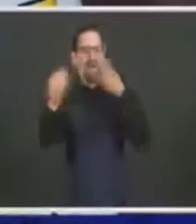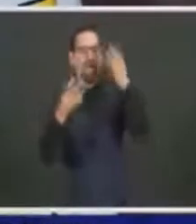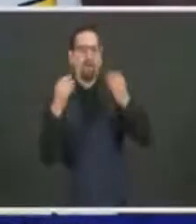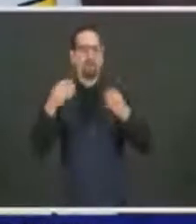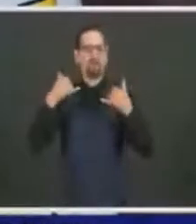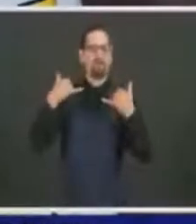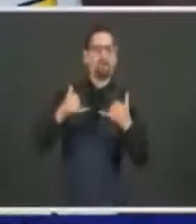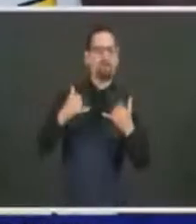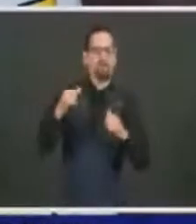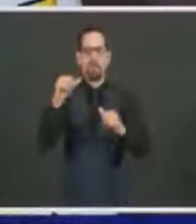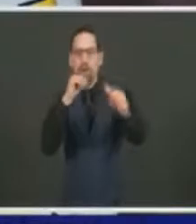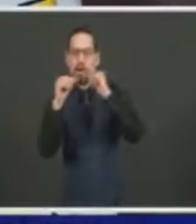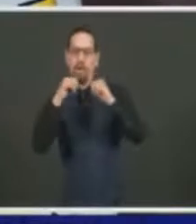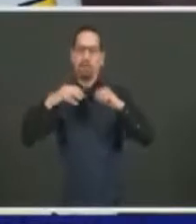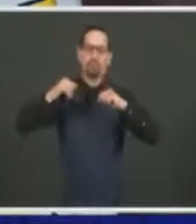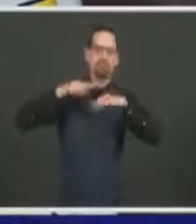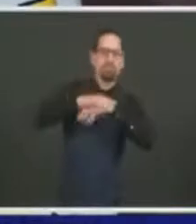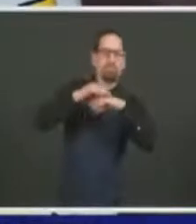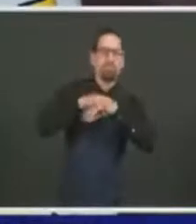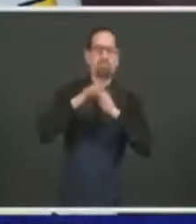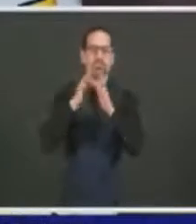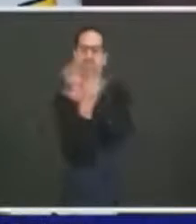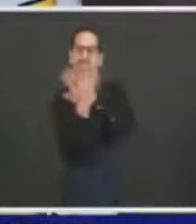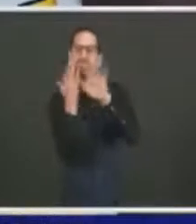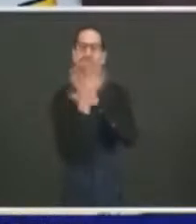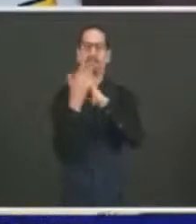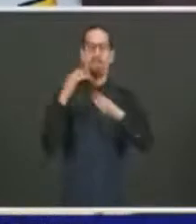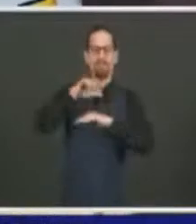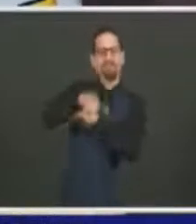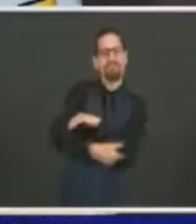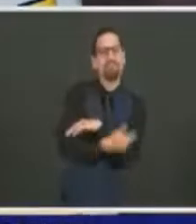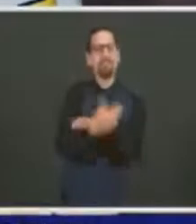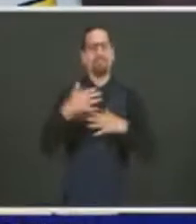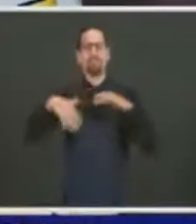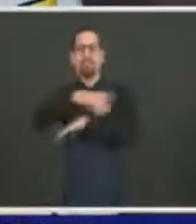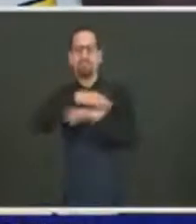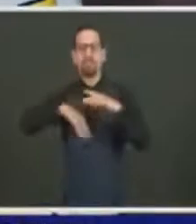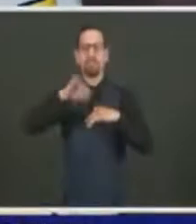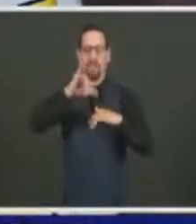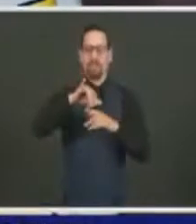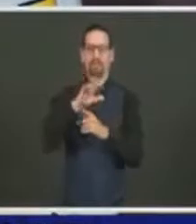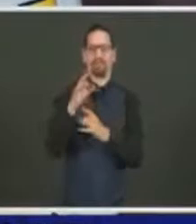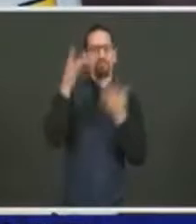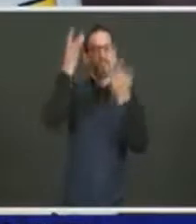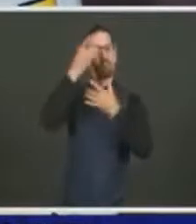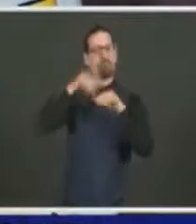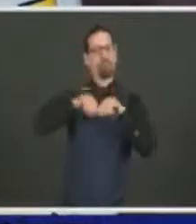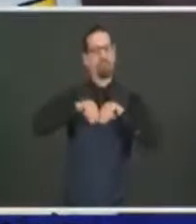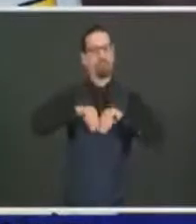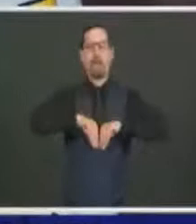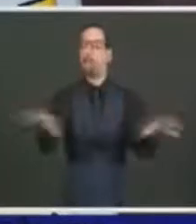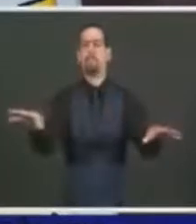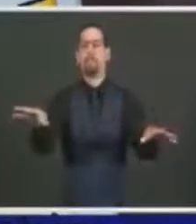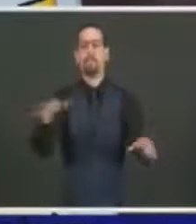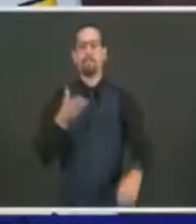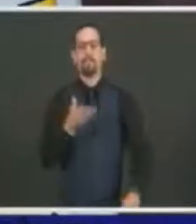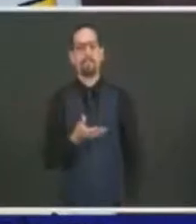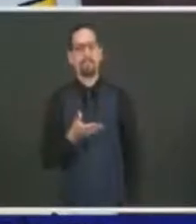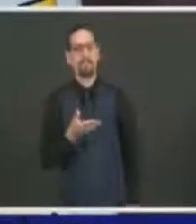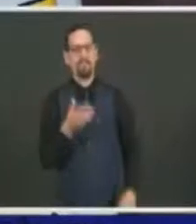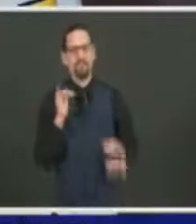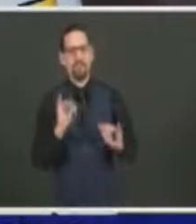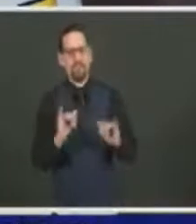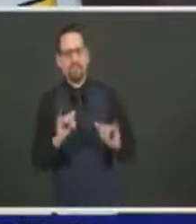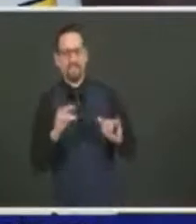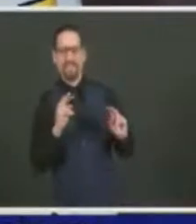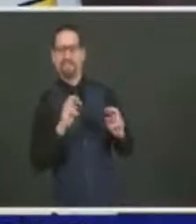given everything we've learned about the picture of the virus across the country and in our own state, I am going to